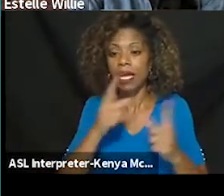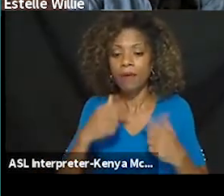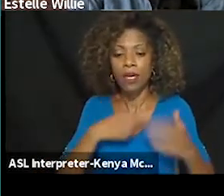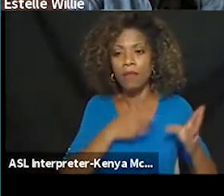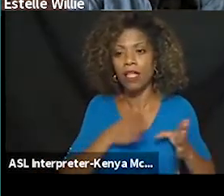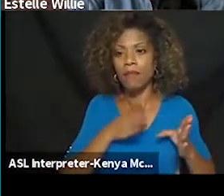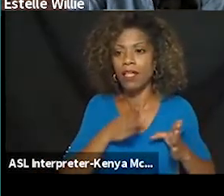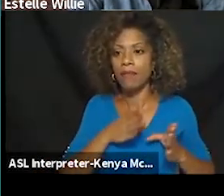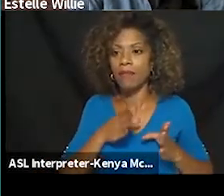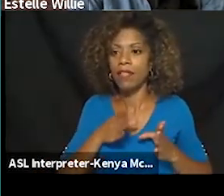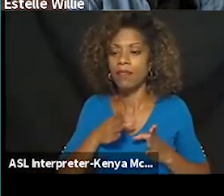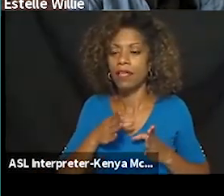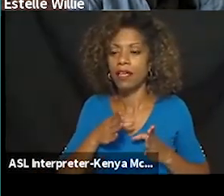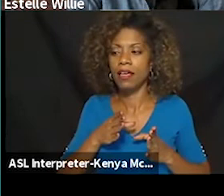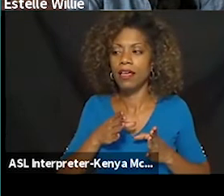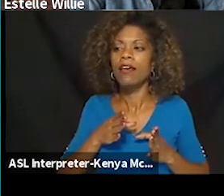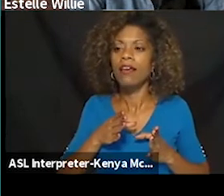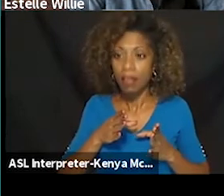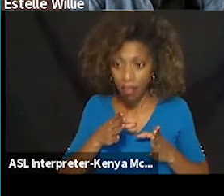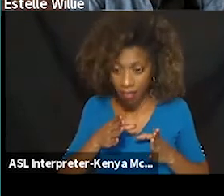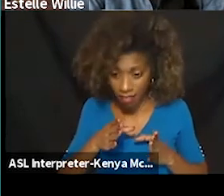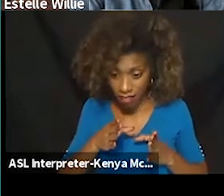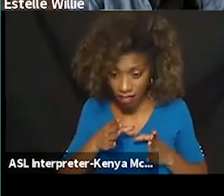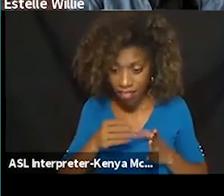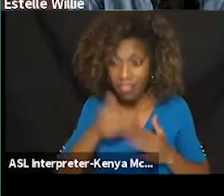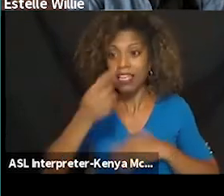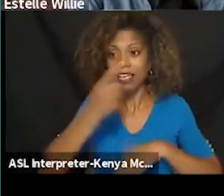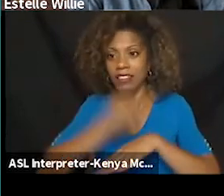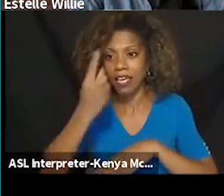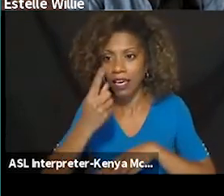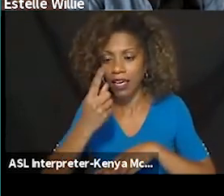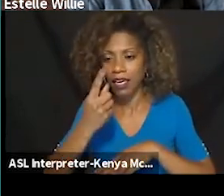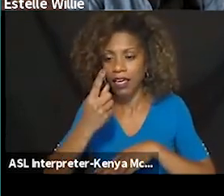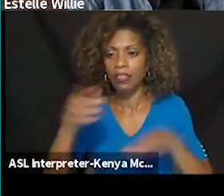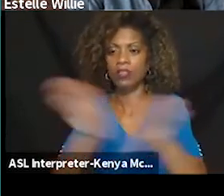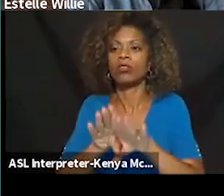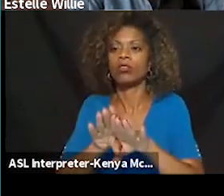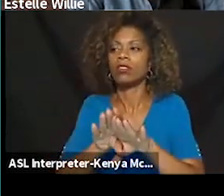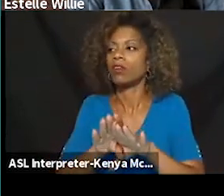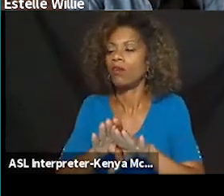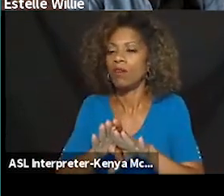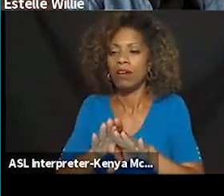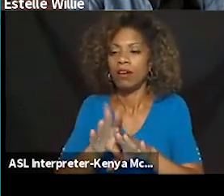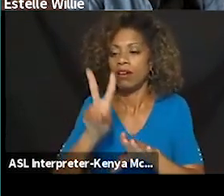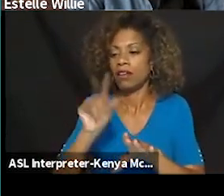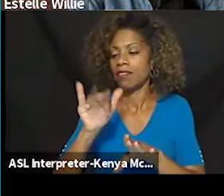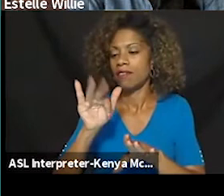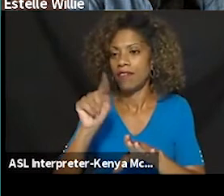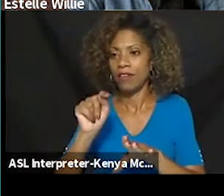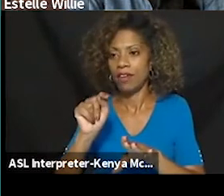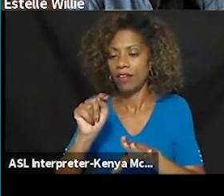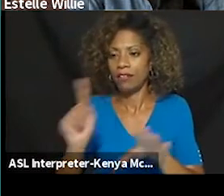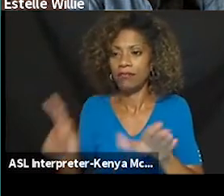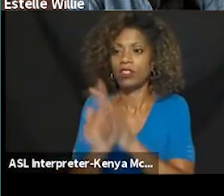then the next day a variant shows up and everything has to change. And I think that was